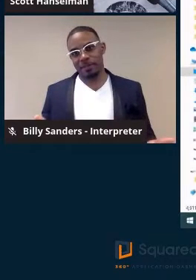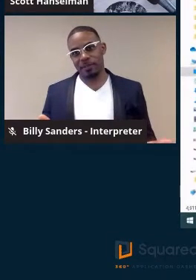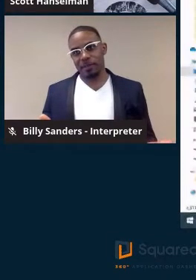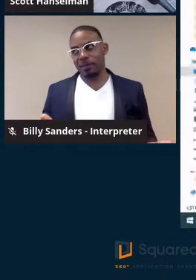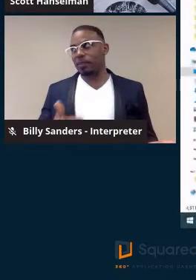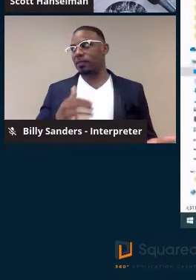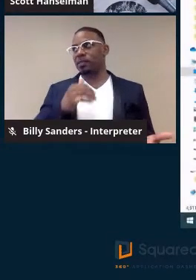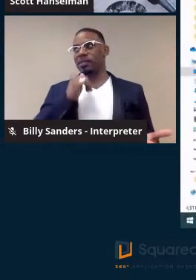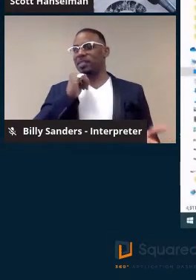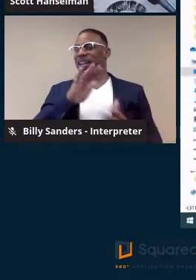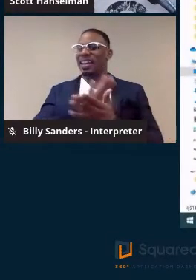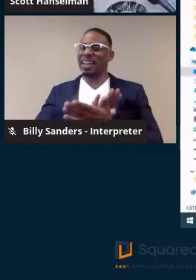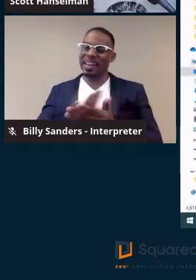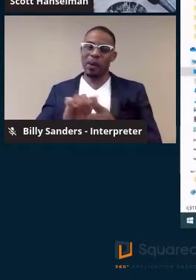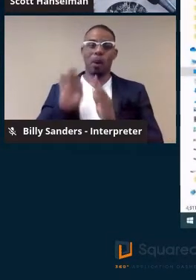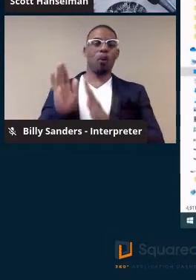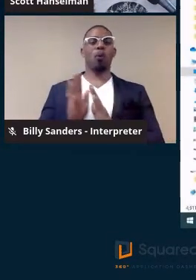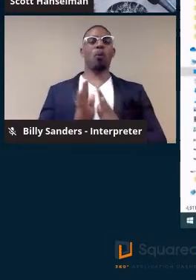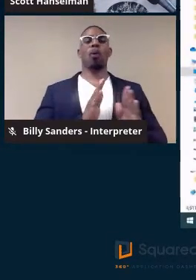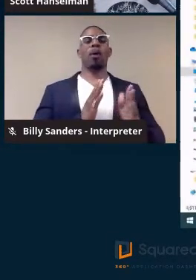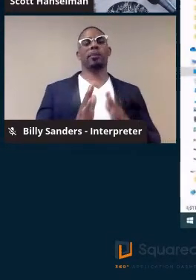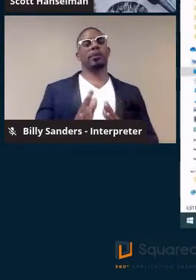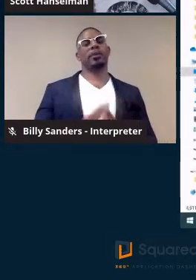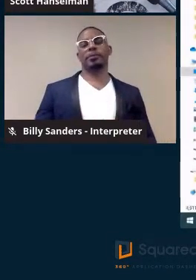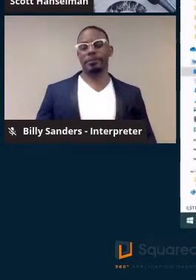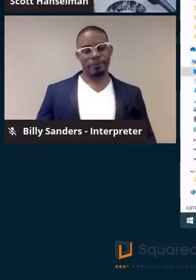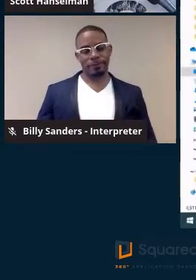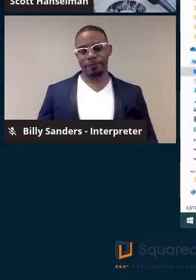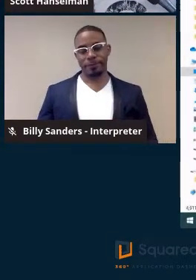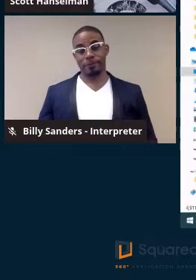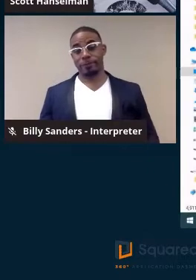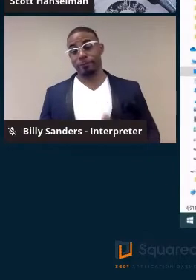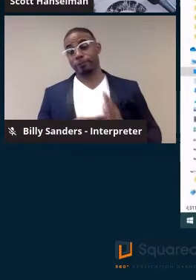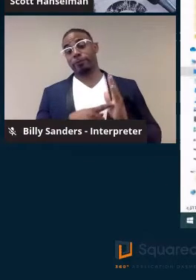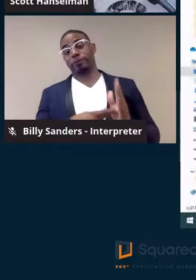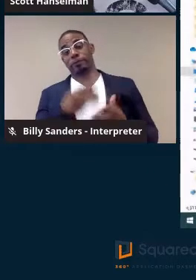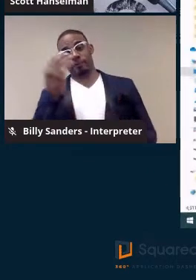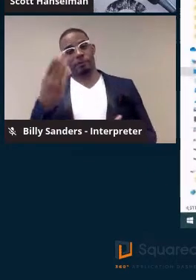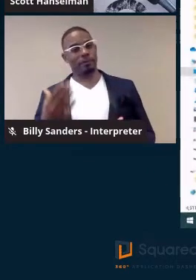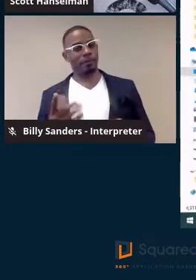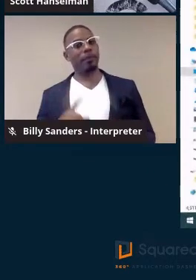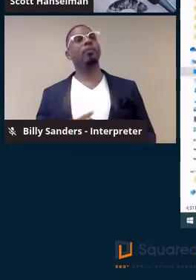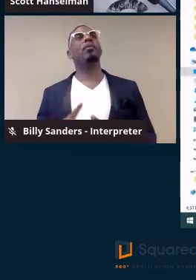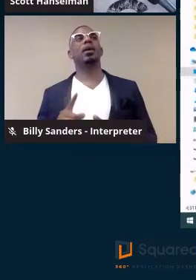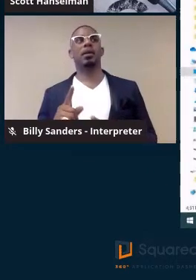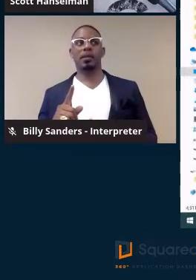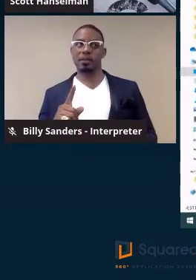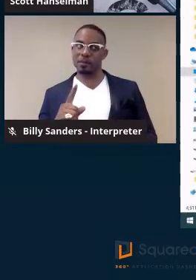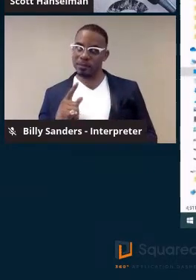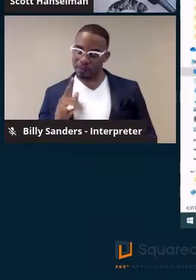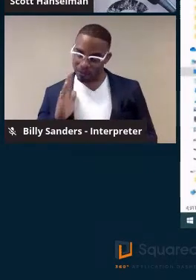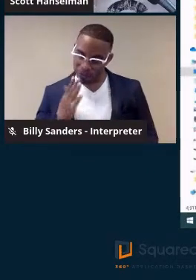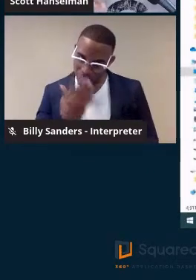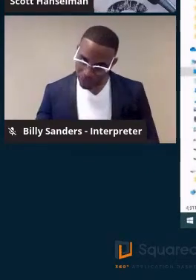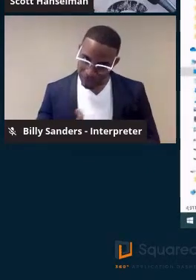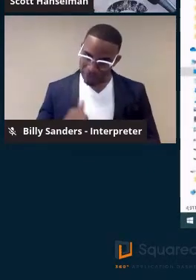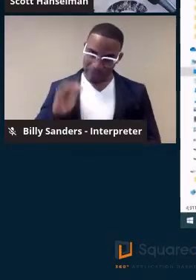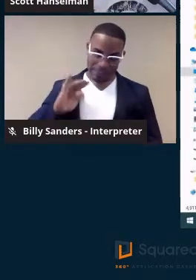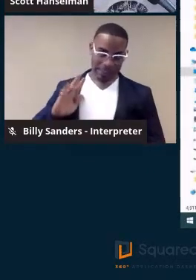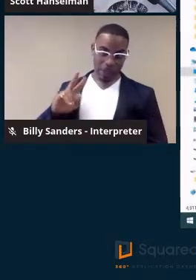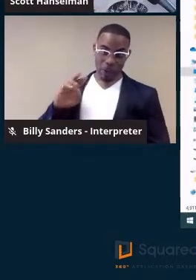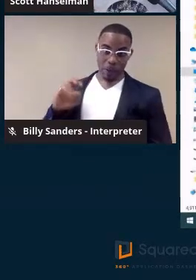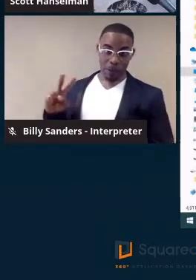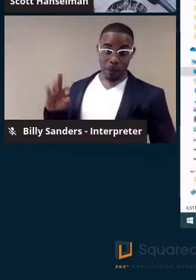not a very clean or organized way to present information, but it was good in